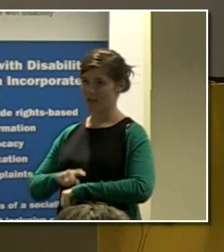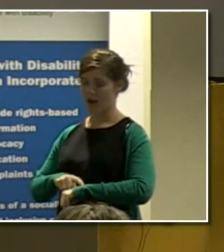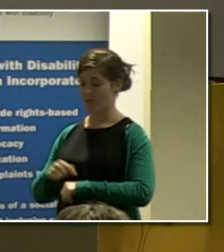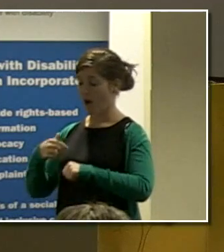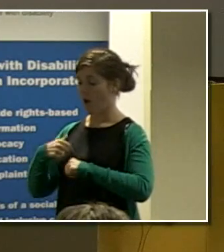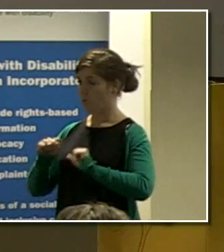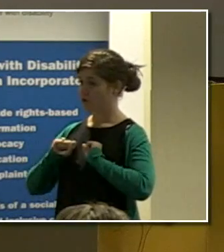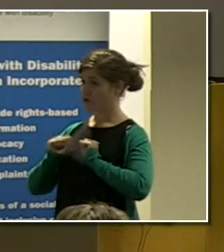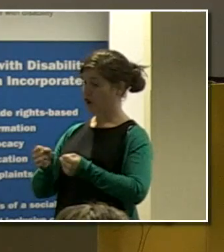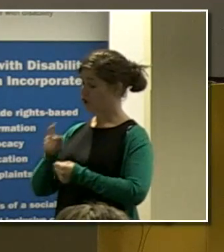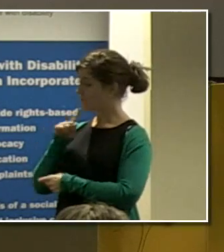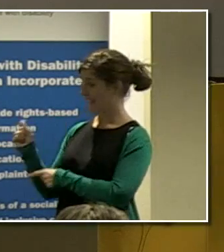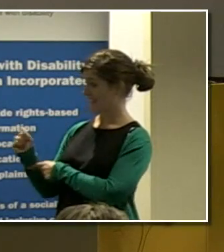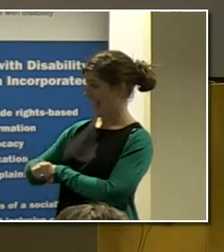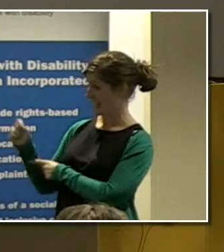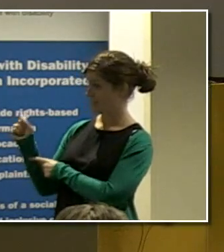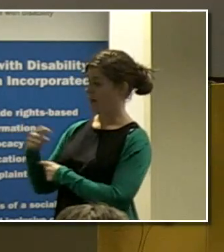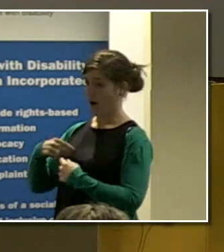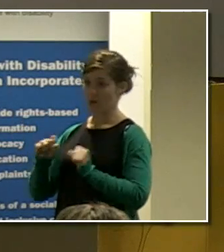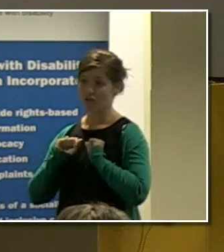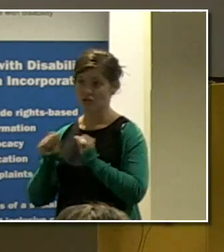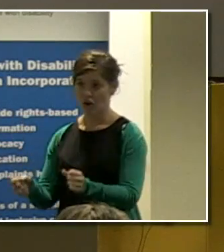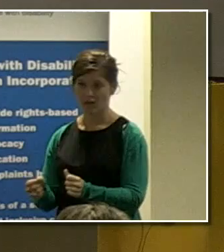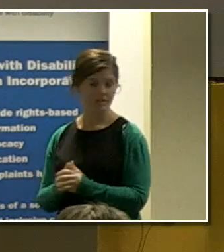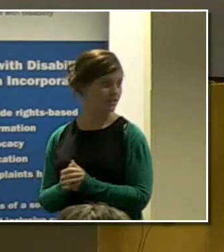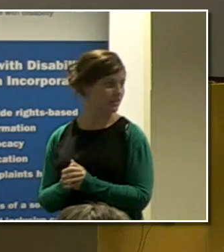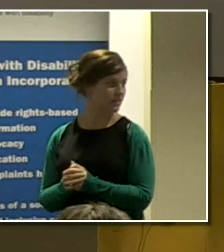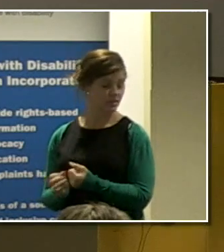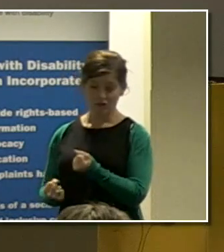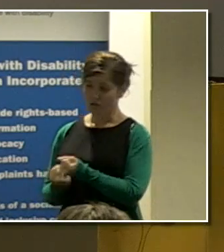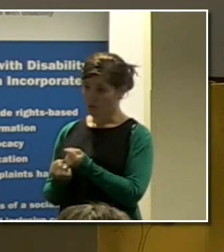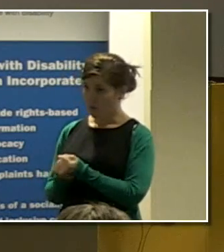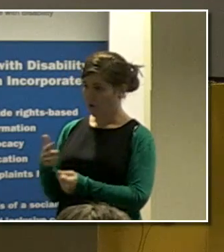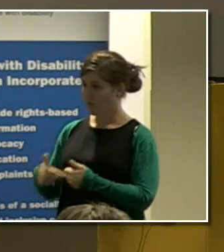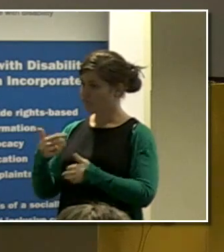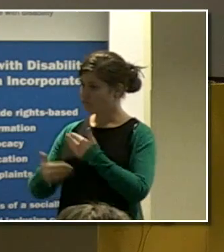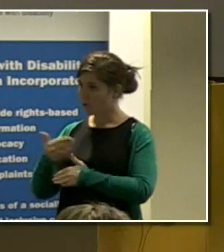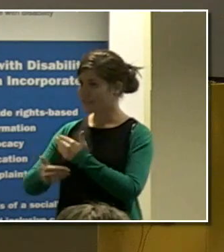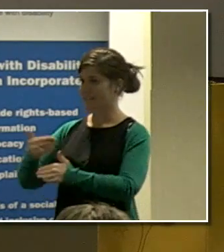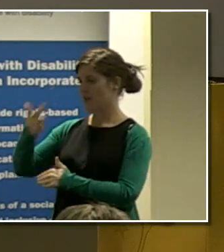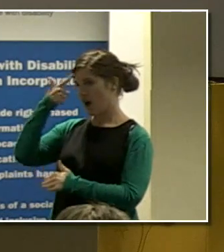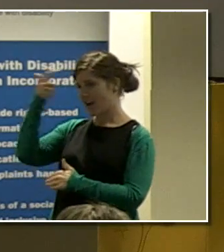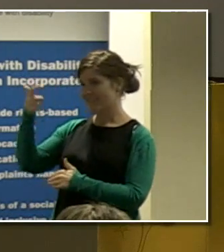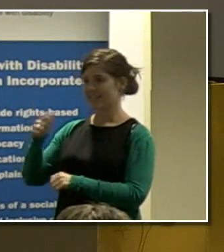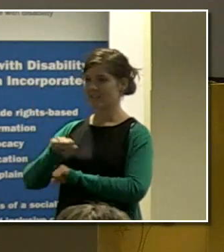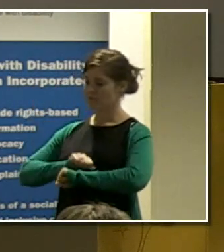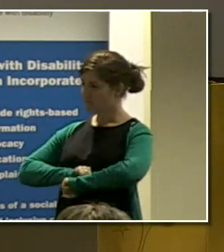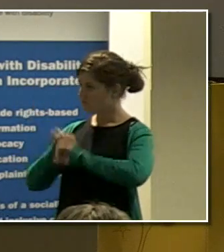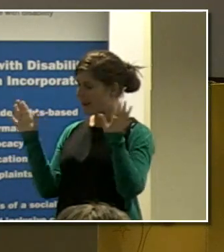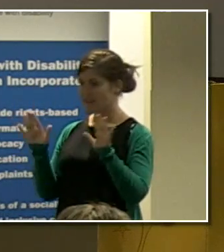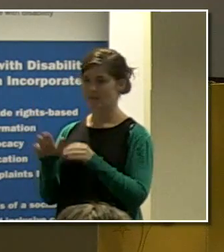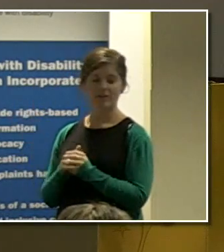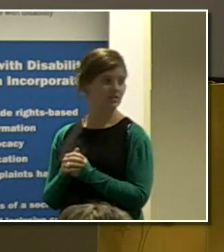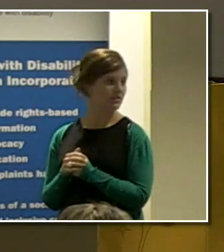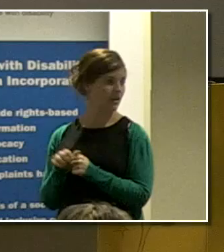quite astonished that you actually said yes to that and supported that process and that transparency. I think part